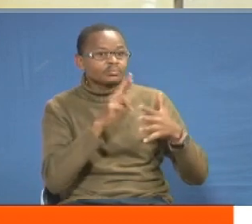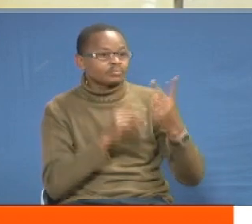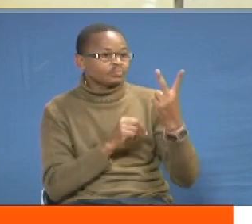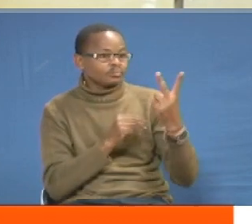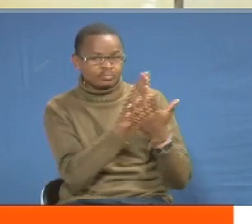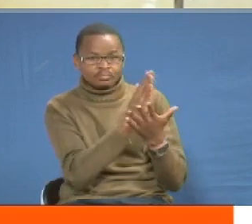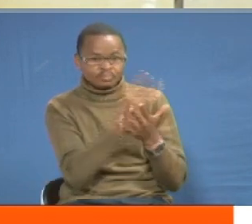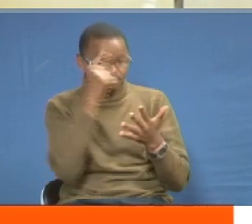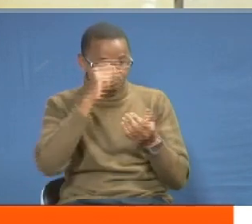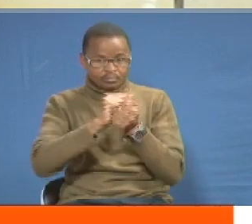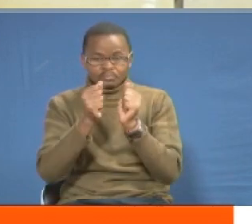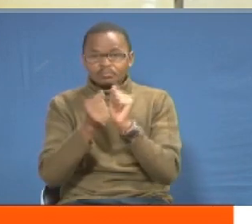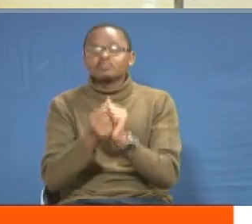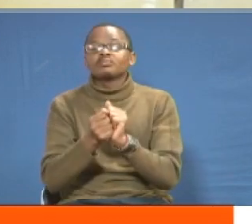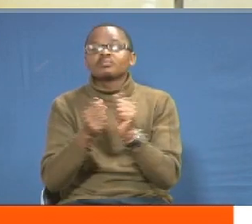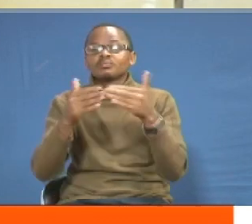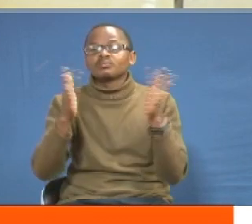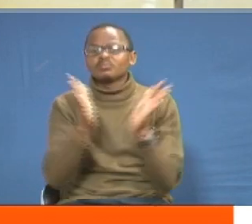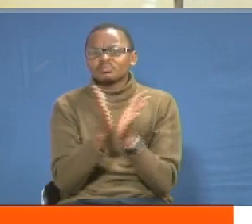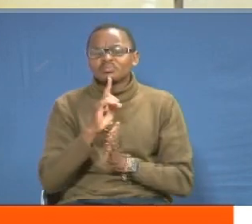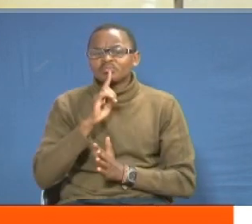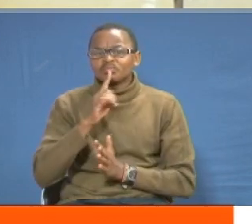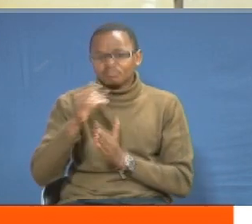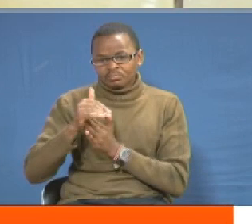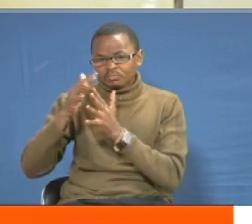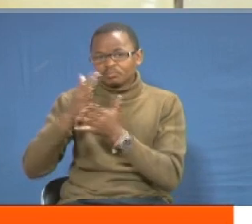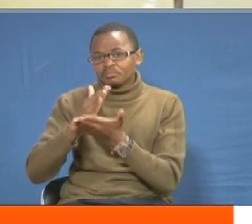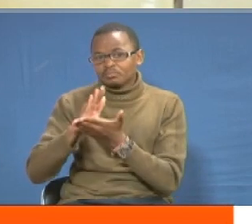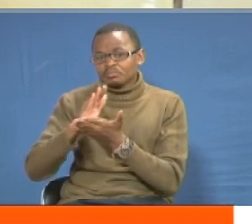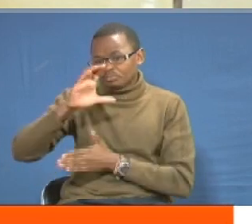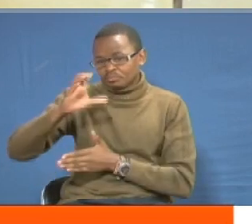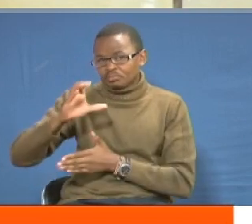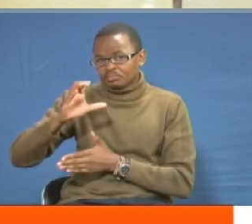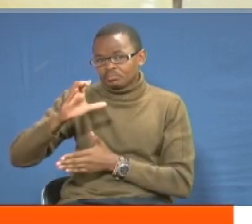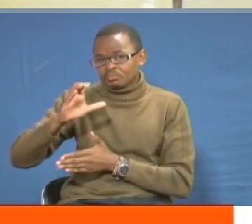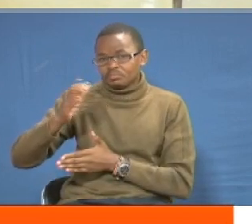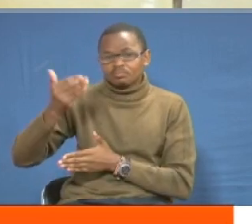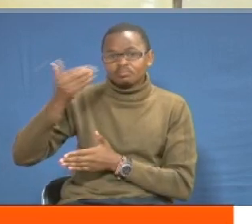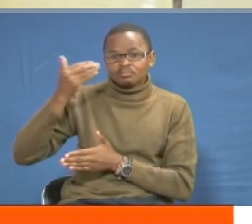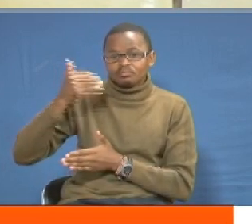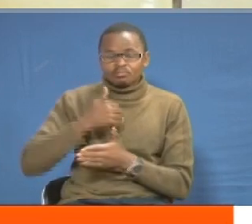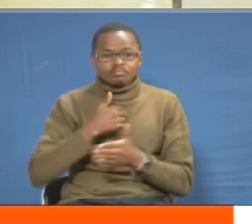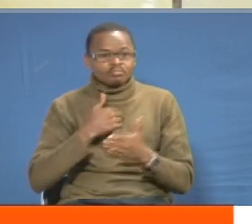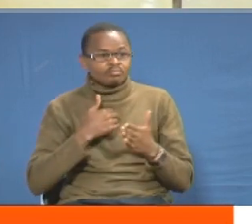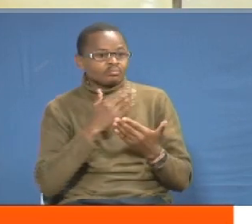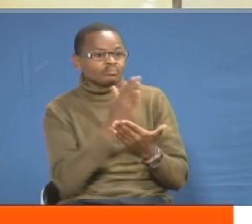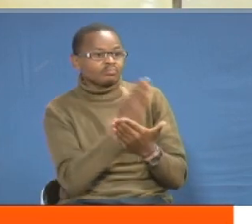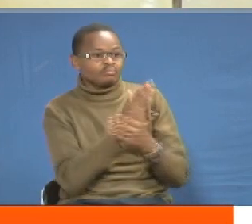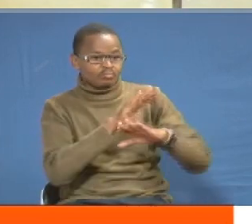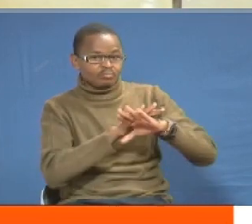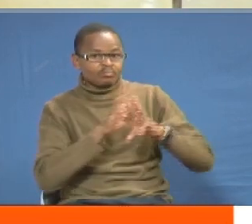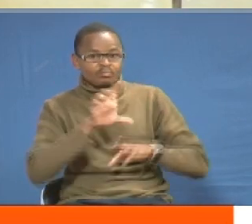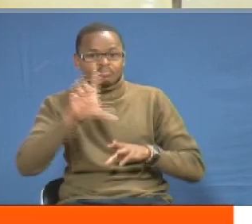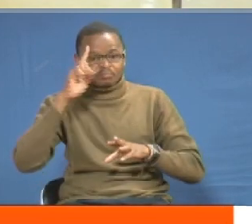are the tools for change in a community. So will you say that leaders in some of these counties that are lagging behind have really shown